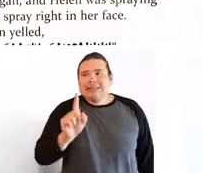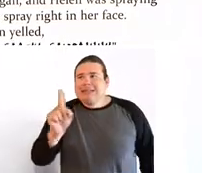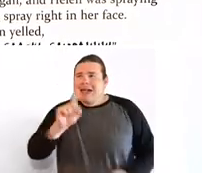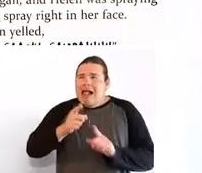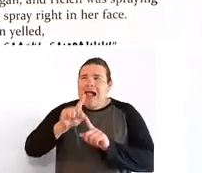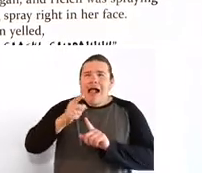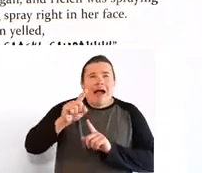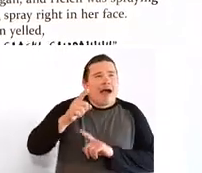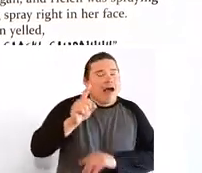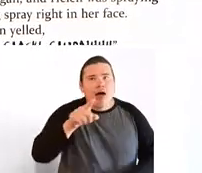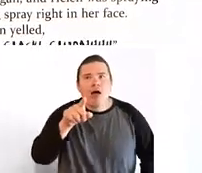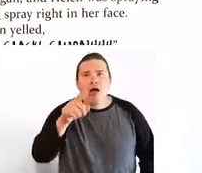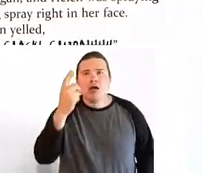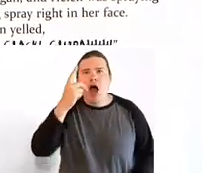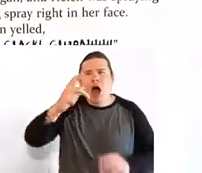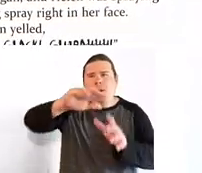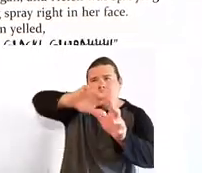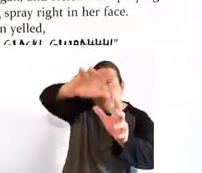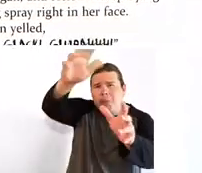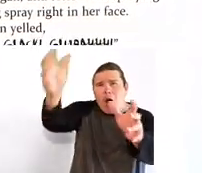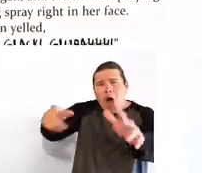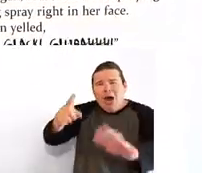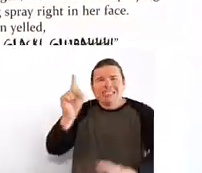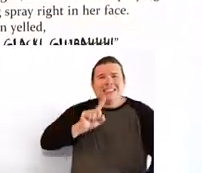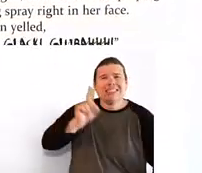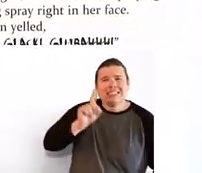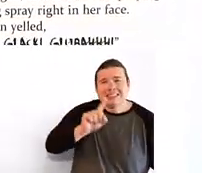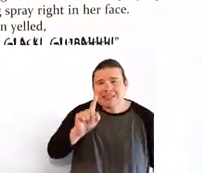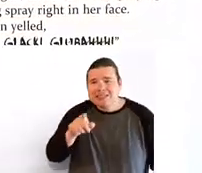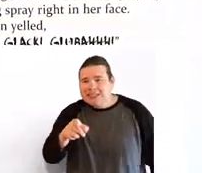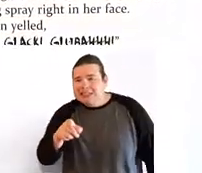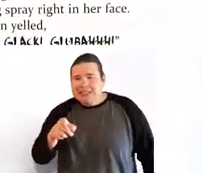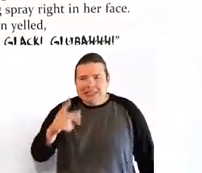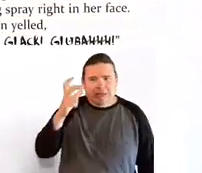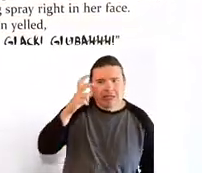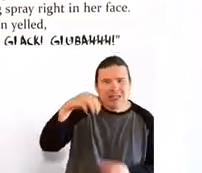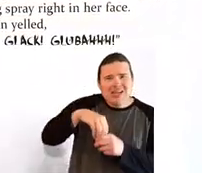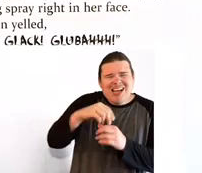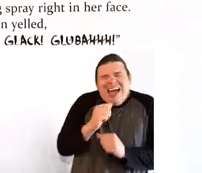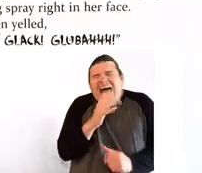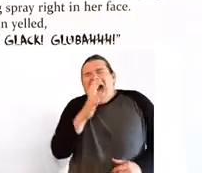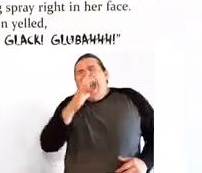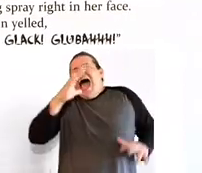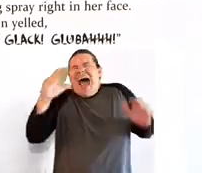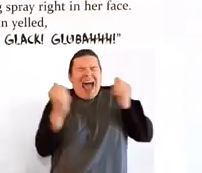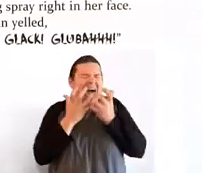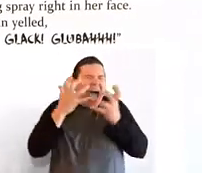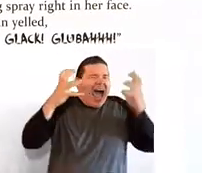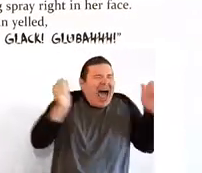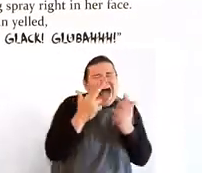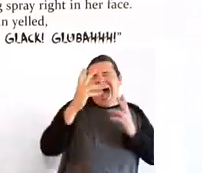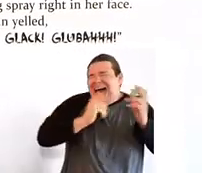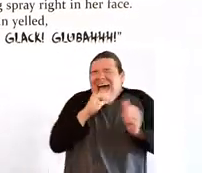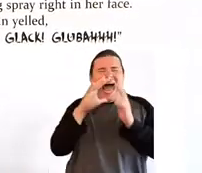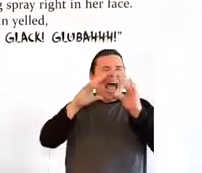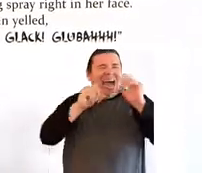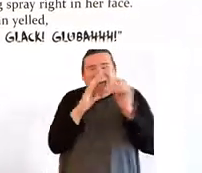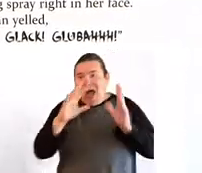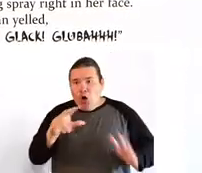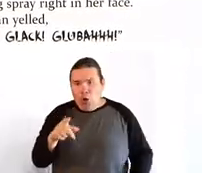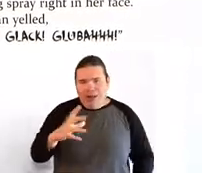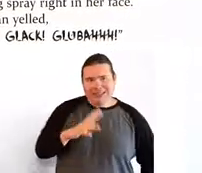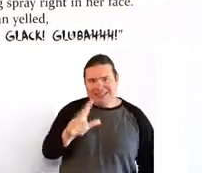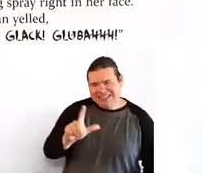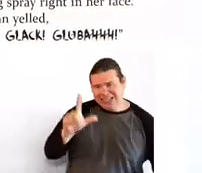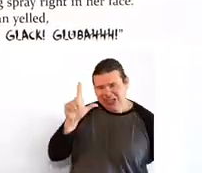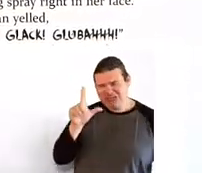Helen walked some more, and she came to another pile of black flies and mosquitoes. From underneath, something was yelling,